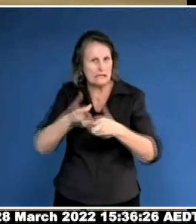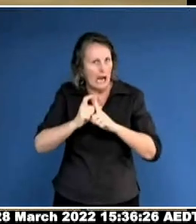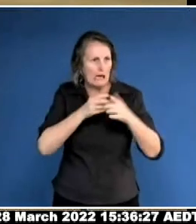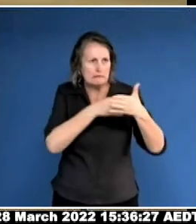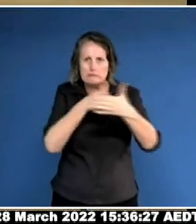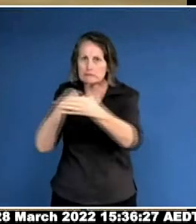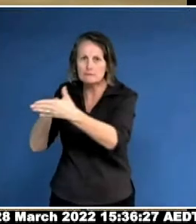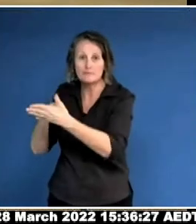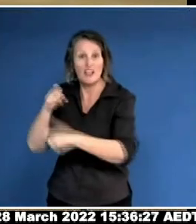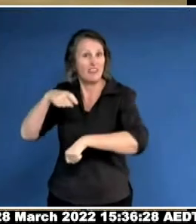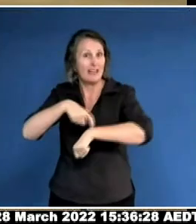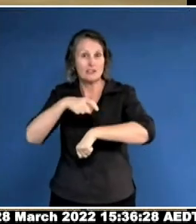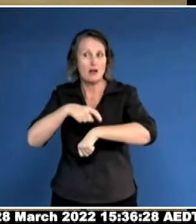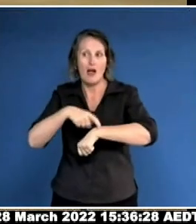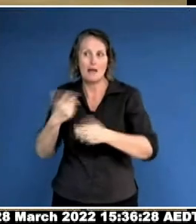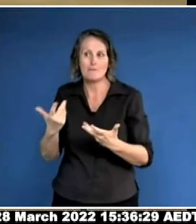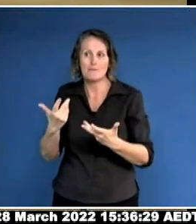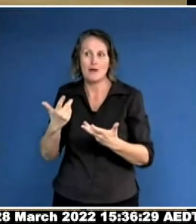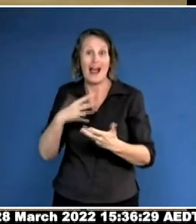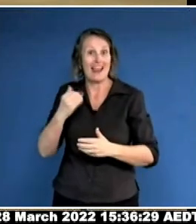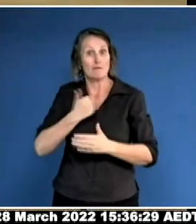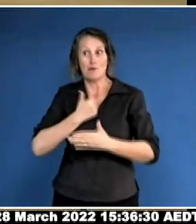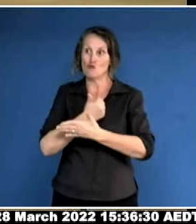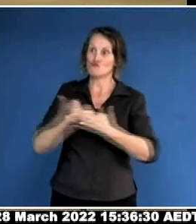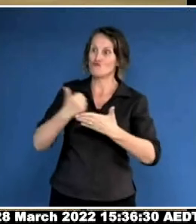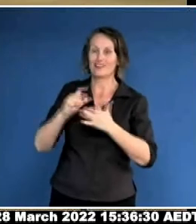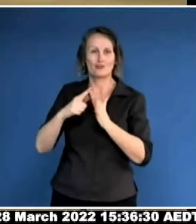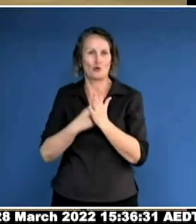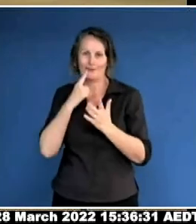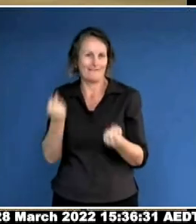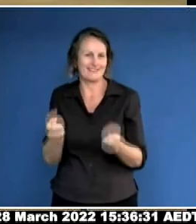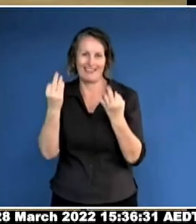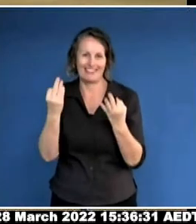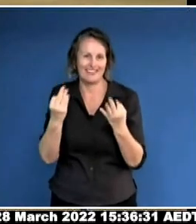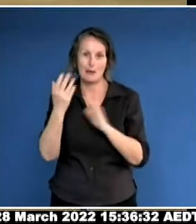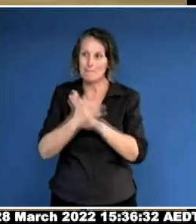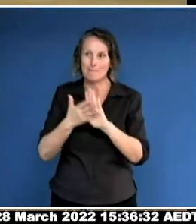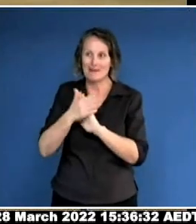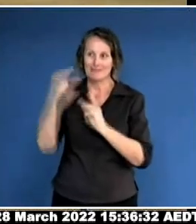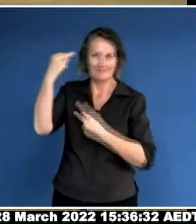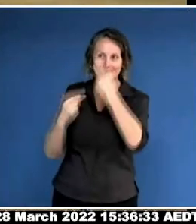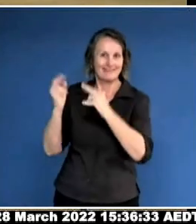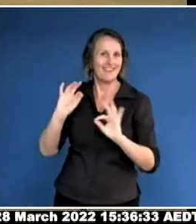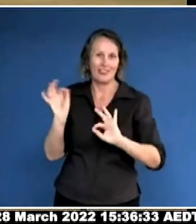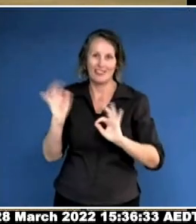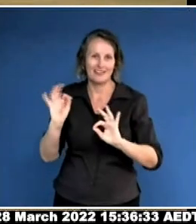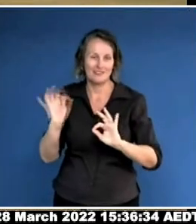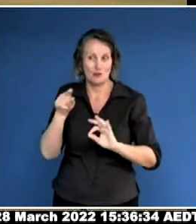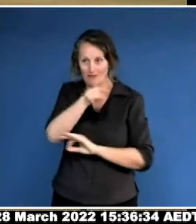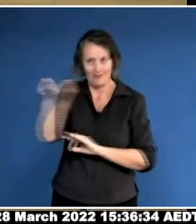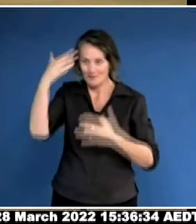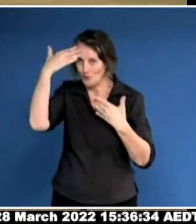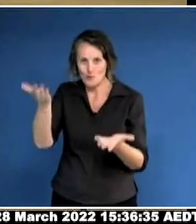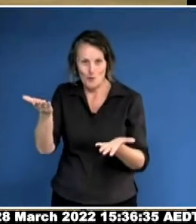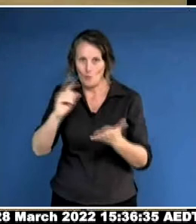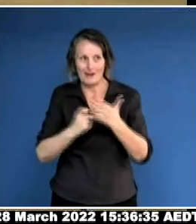centre or any specialists, so no one was monitoring my condition or referring me to support services that could help. Around